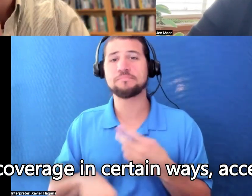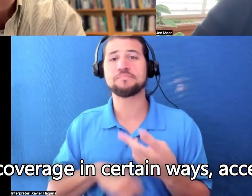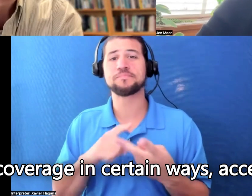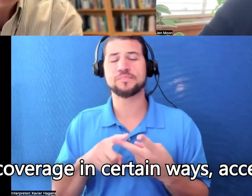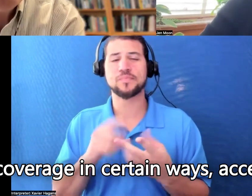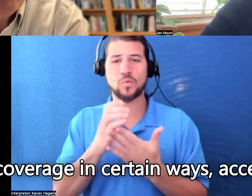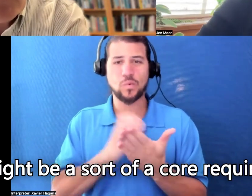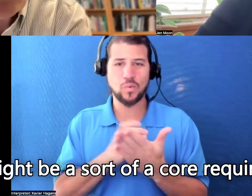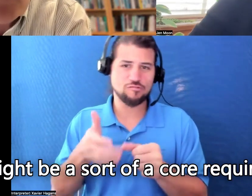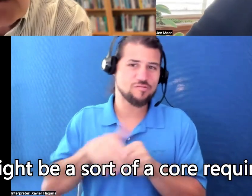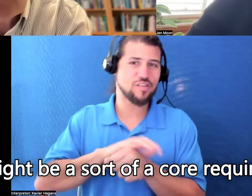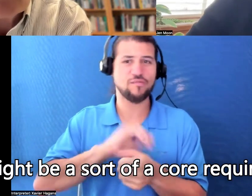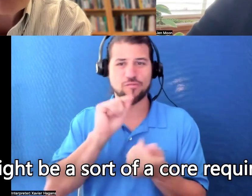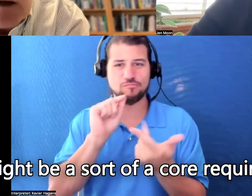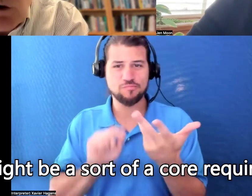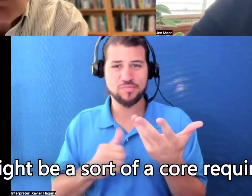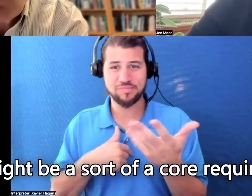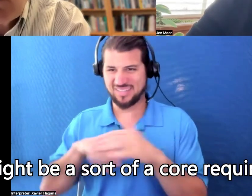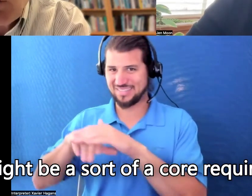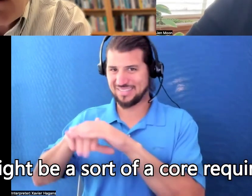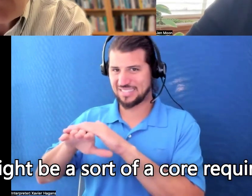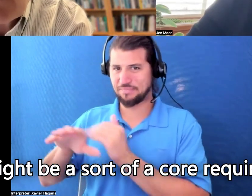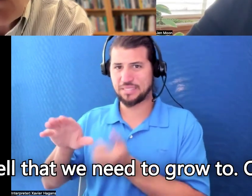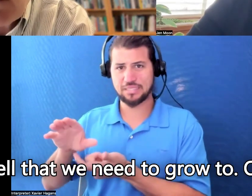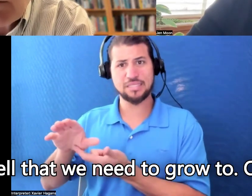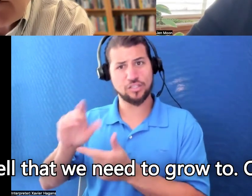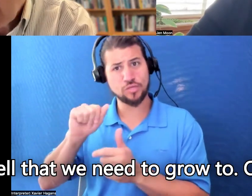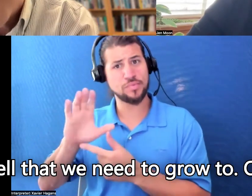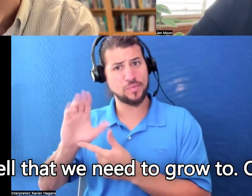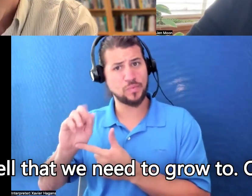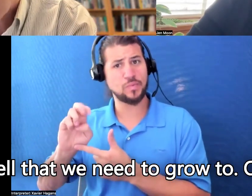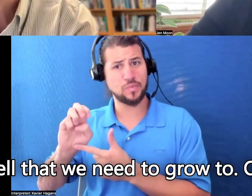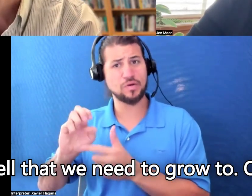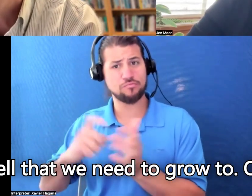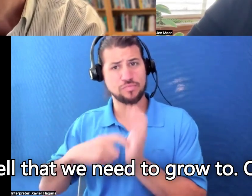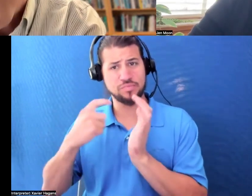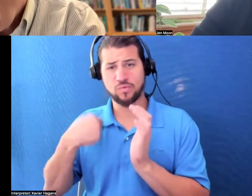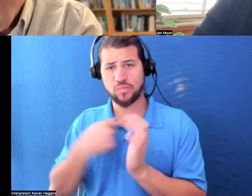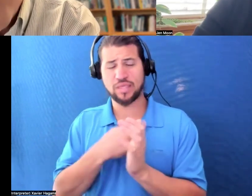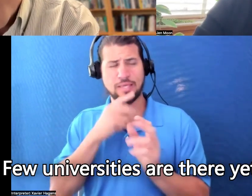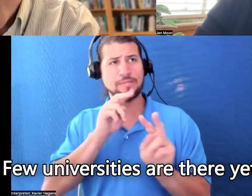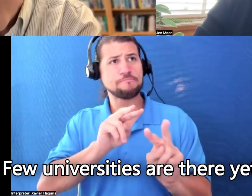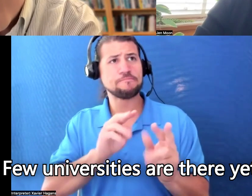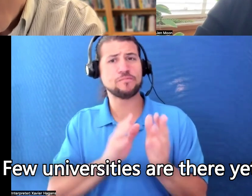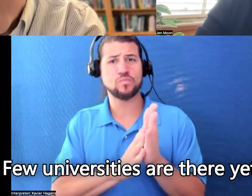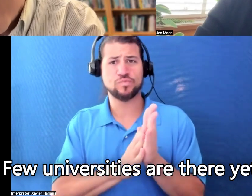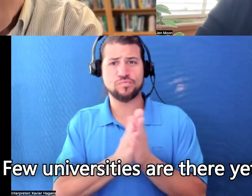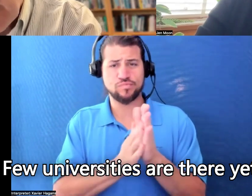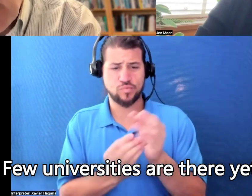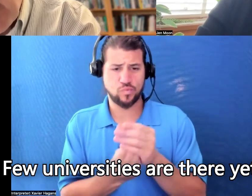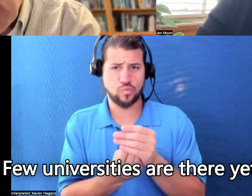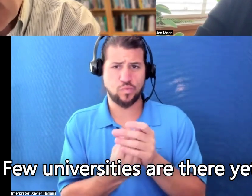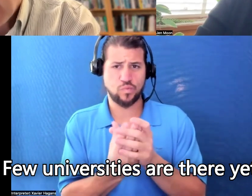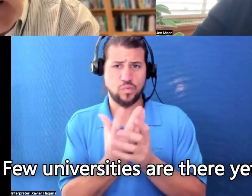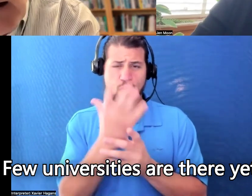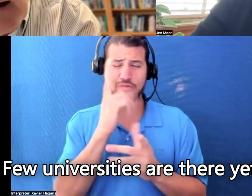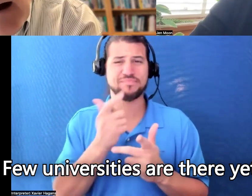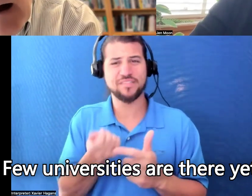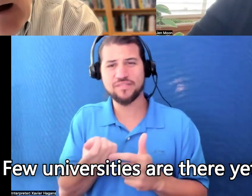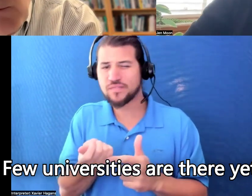ways, accessibility might be a sort of a core requirement as well that we need to grow to. Obviously, few universities are there